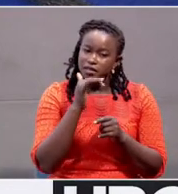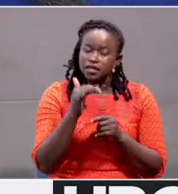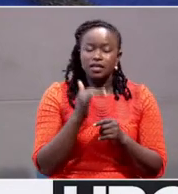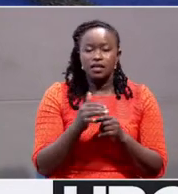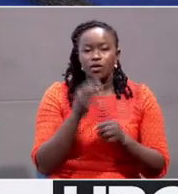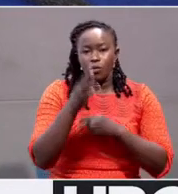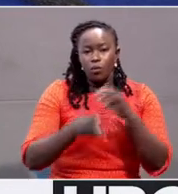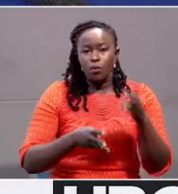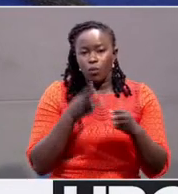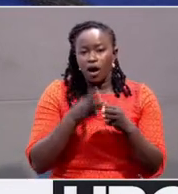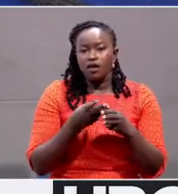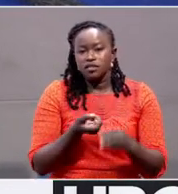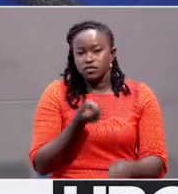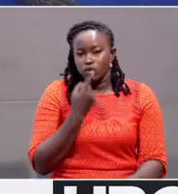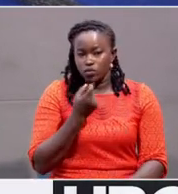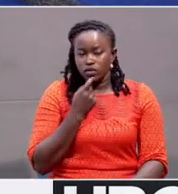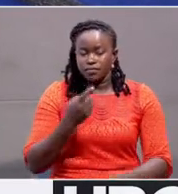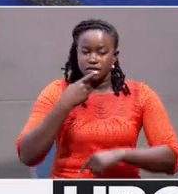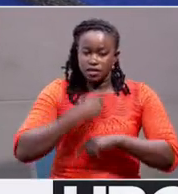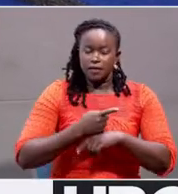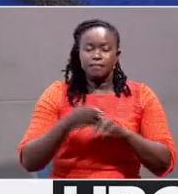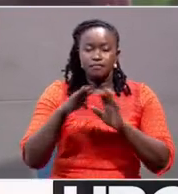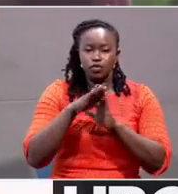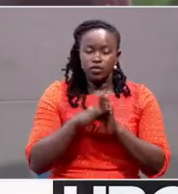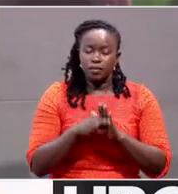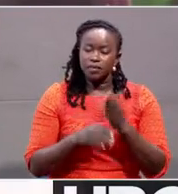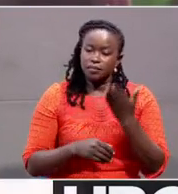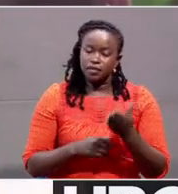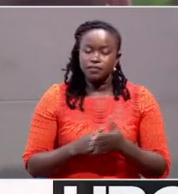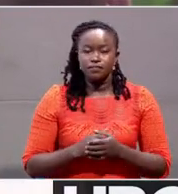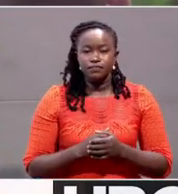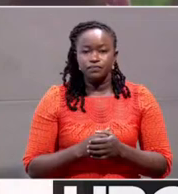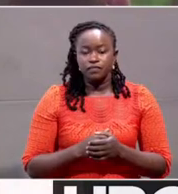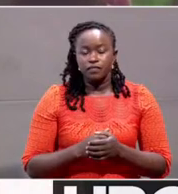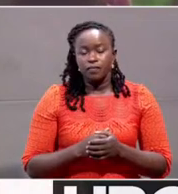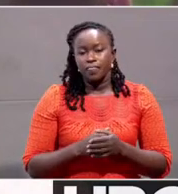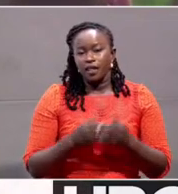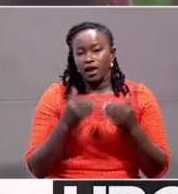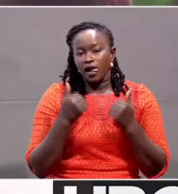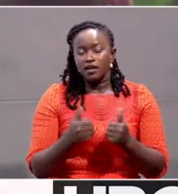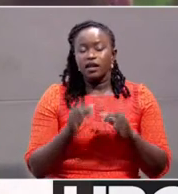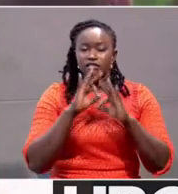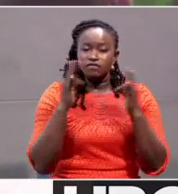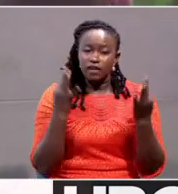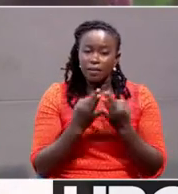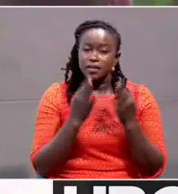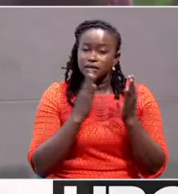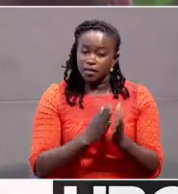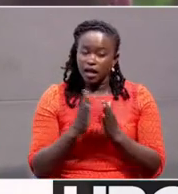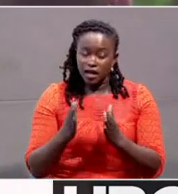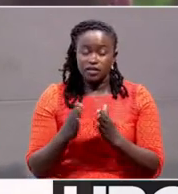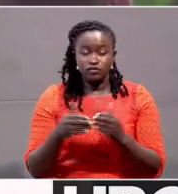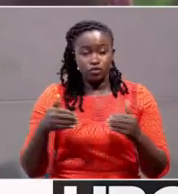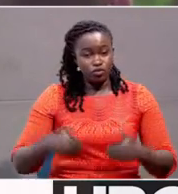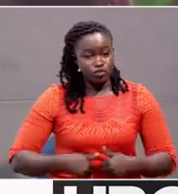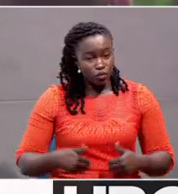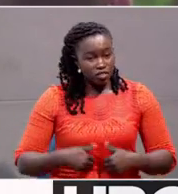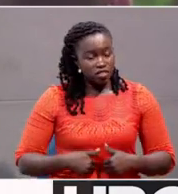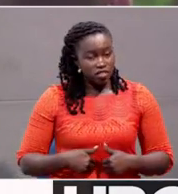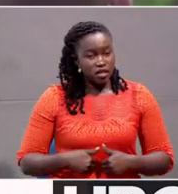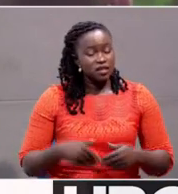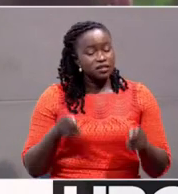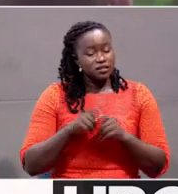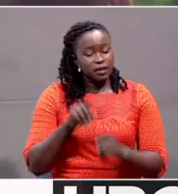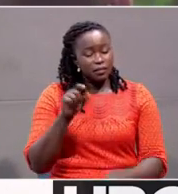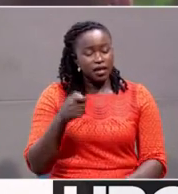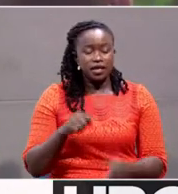World Contraception Day event. The high unmet need for family planning among adolescents is also a key